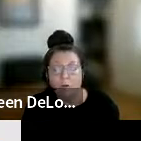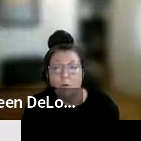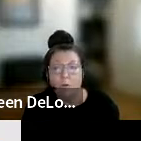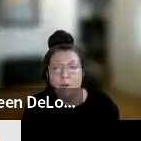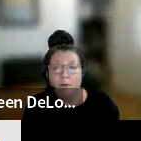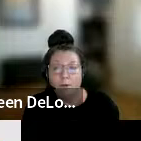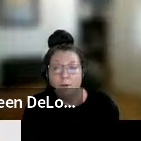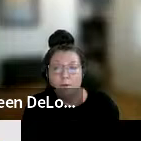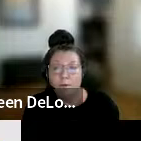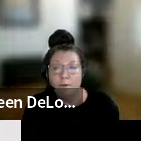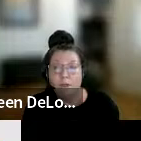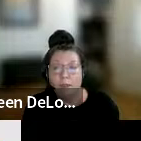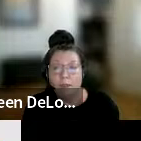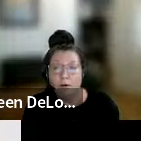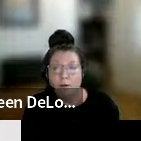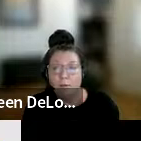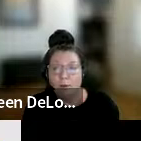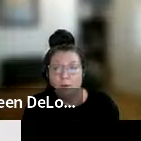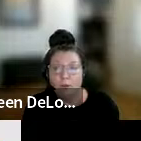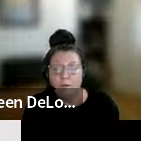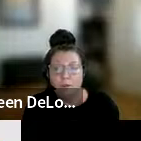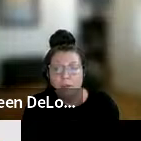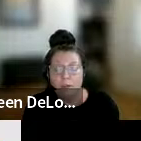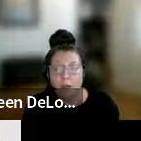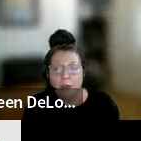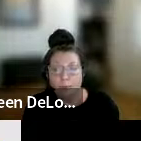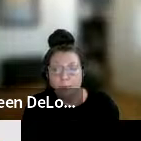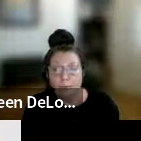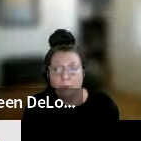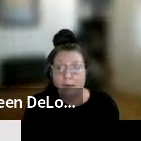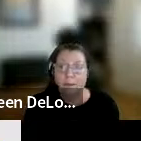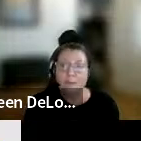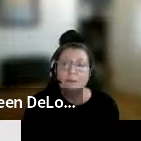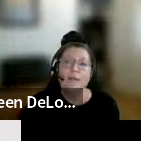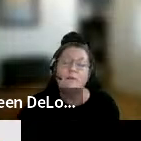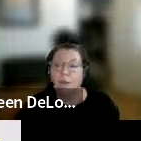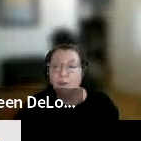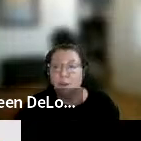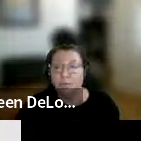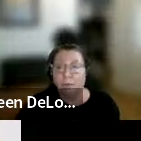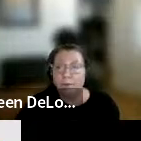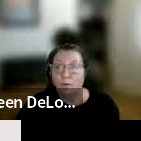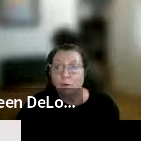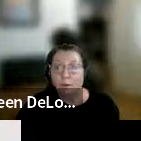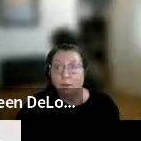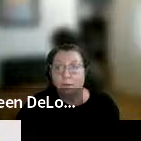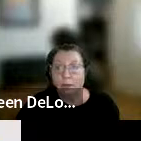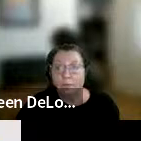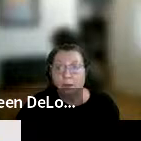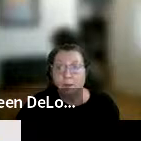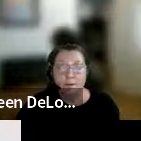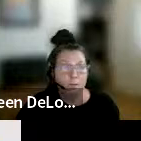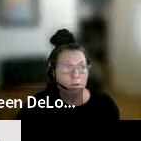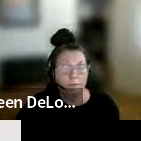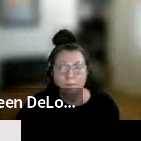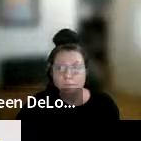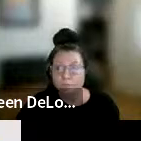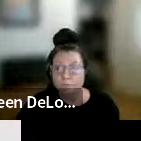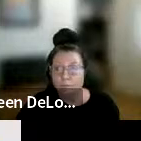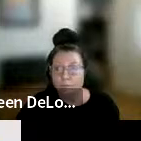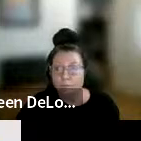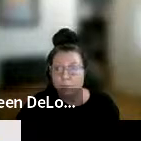enough. We know that this is a need in our communities to help people with IDD achieve the best quality of life